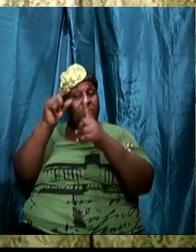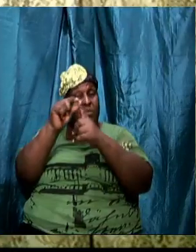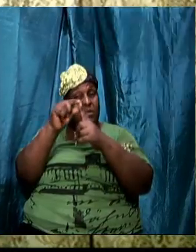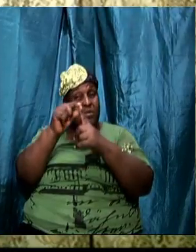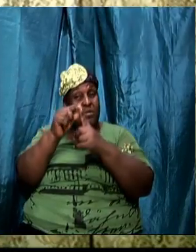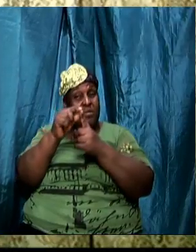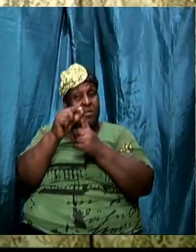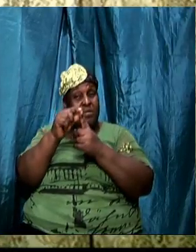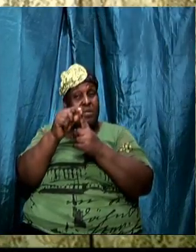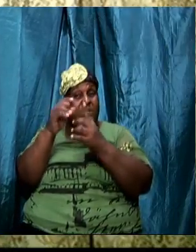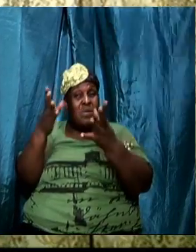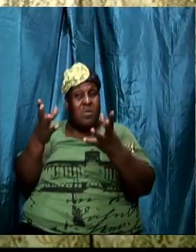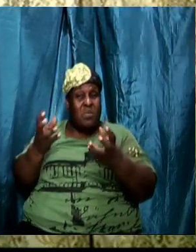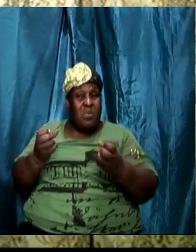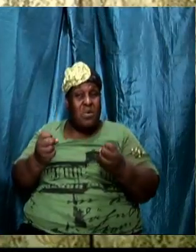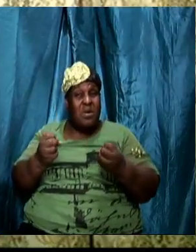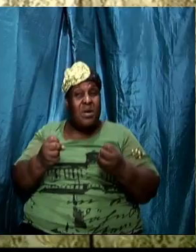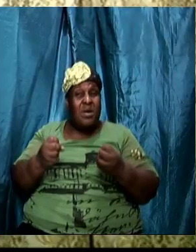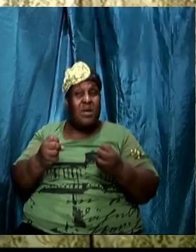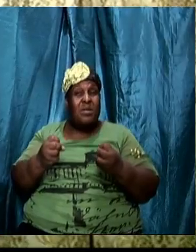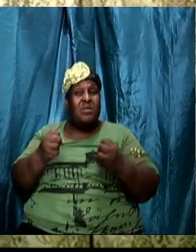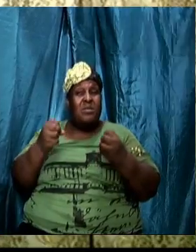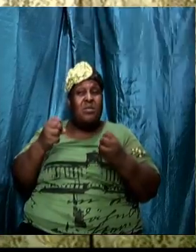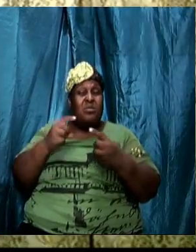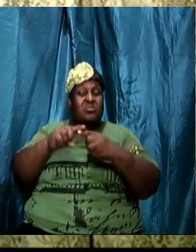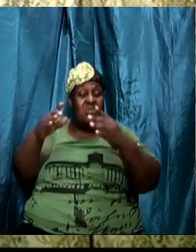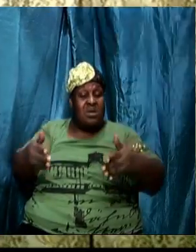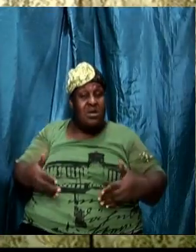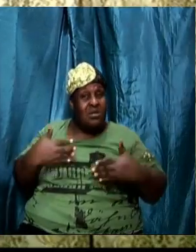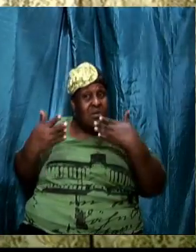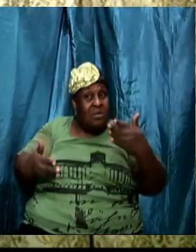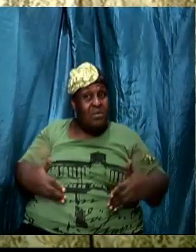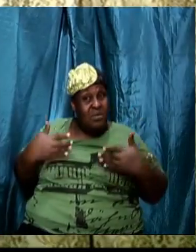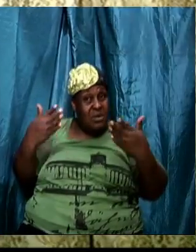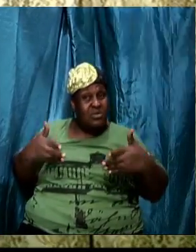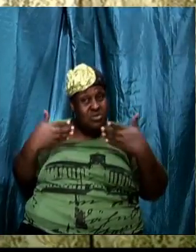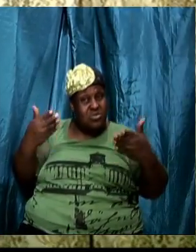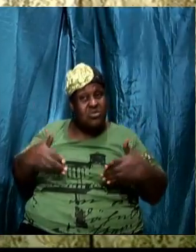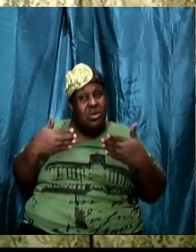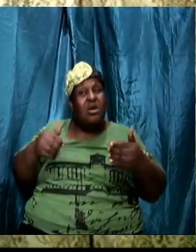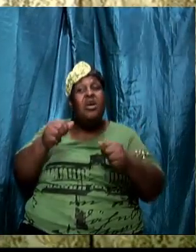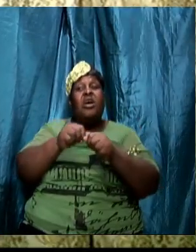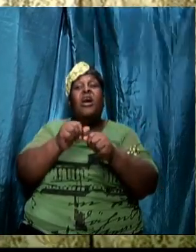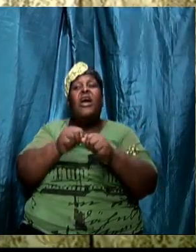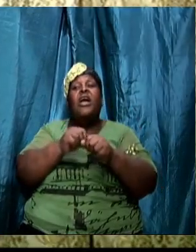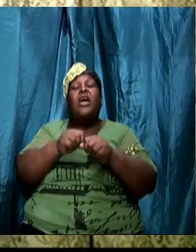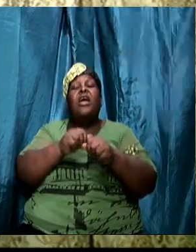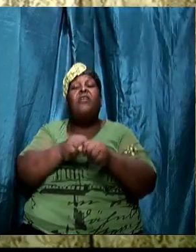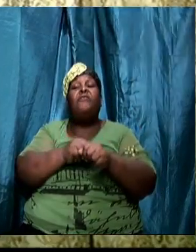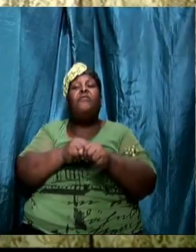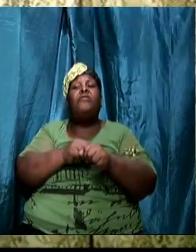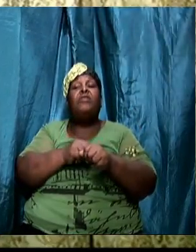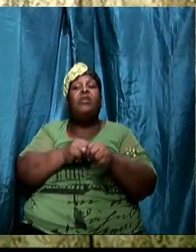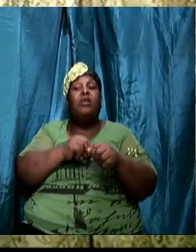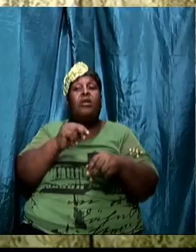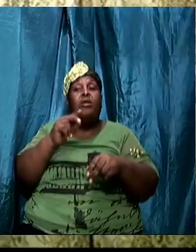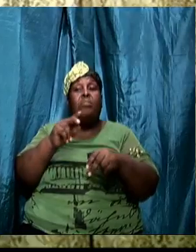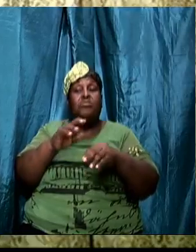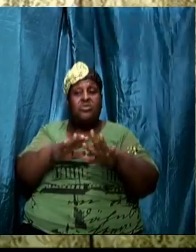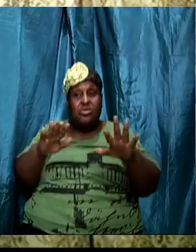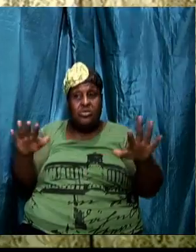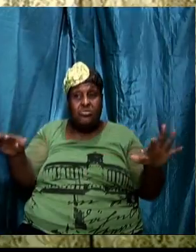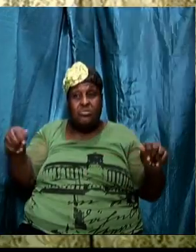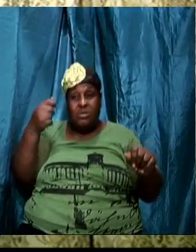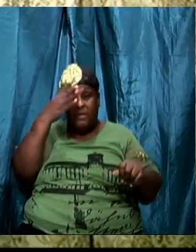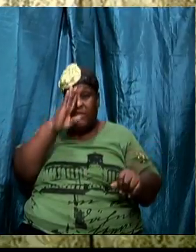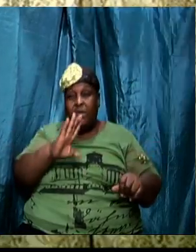And I would like to encourage every son of God, every child of God. I